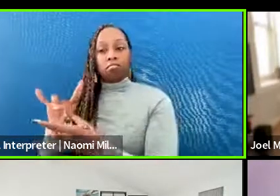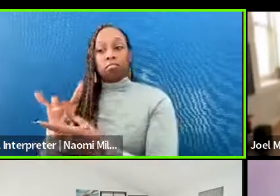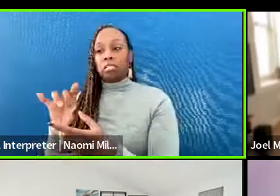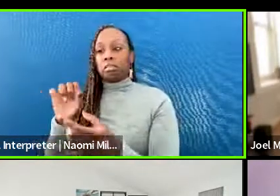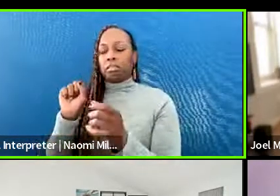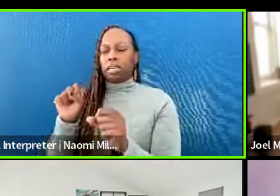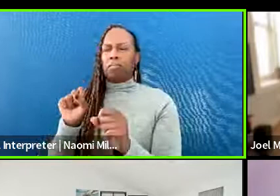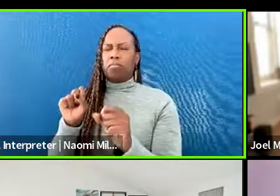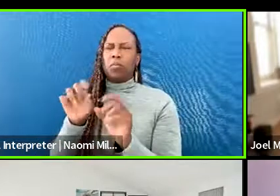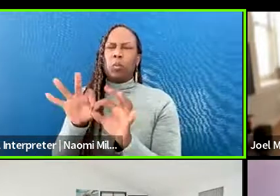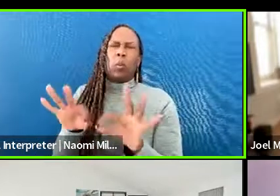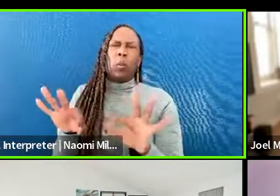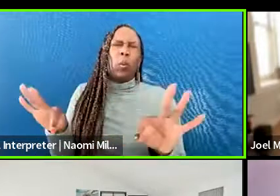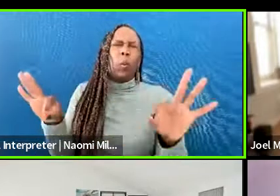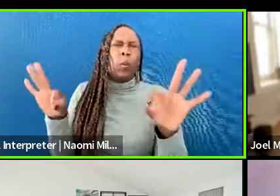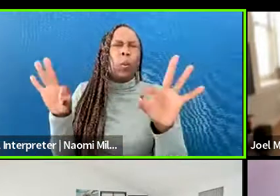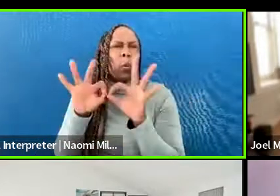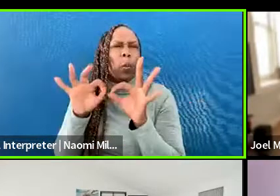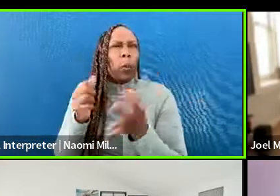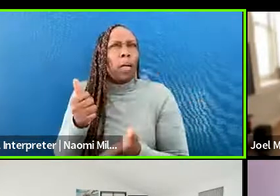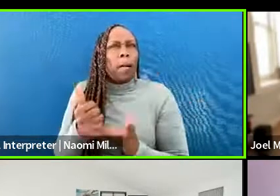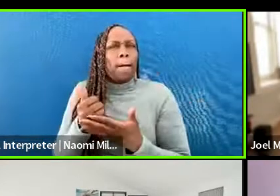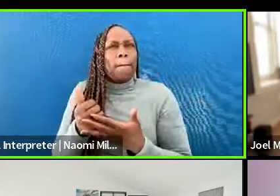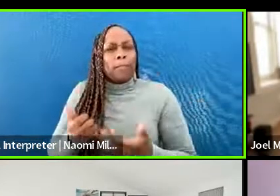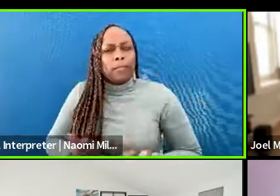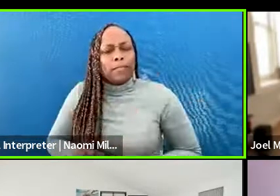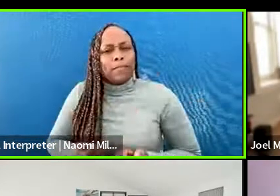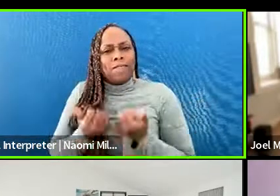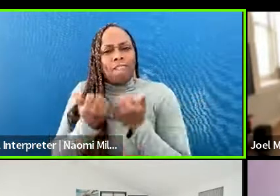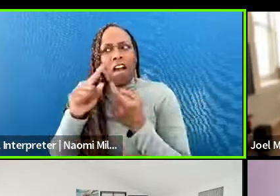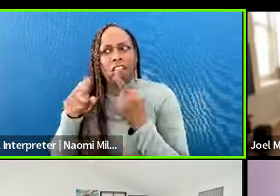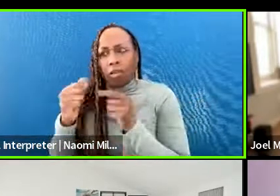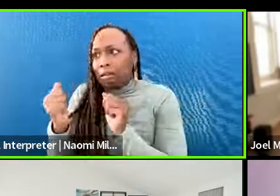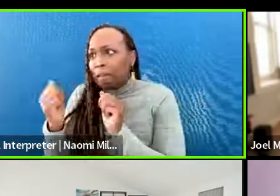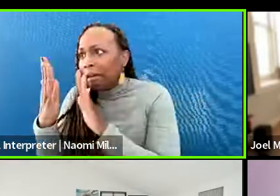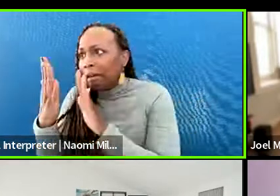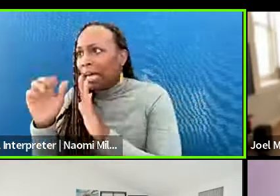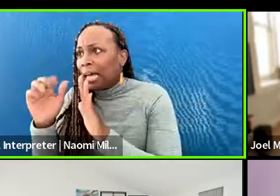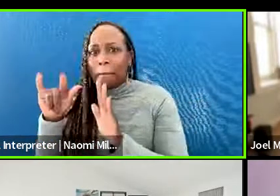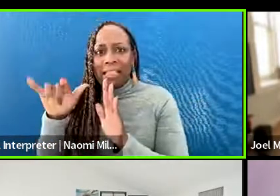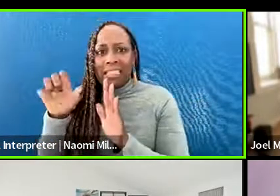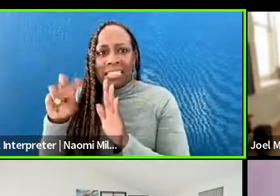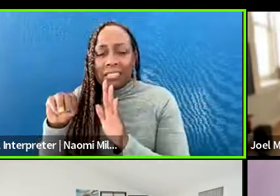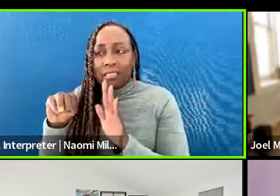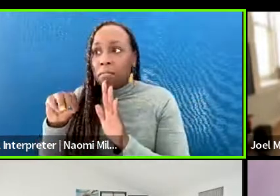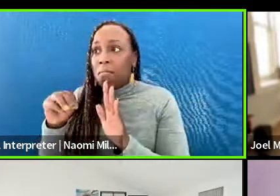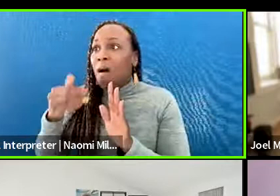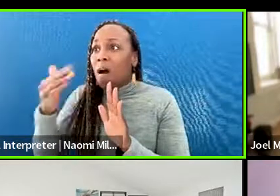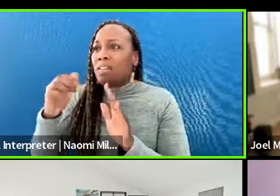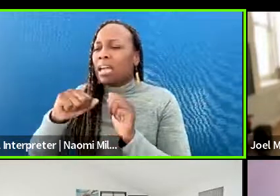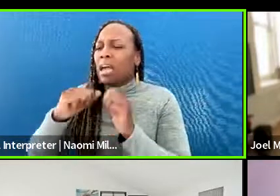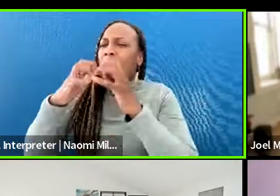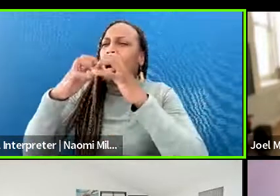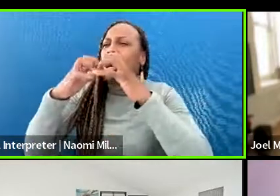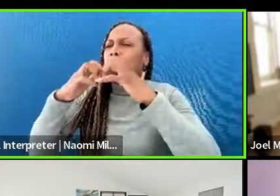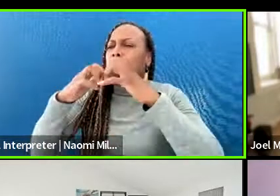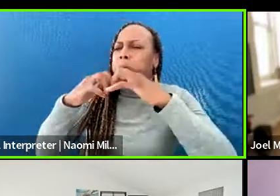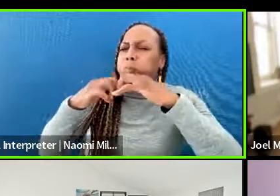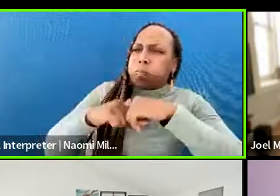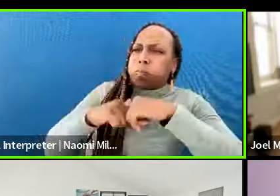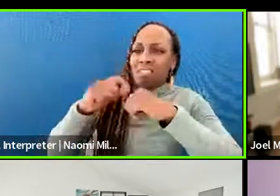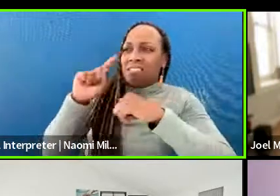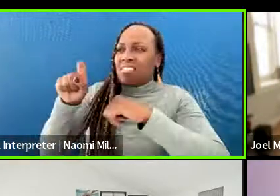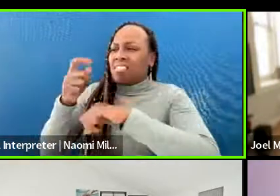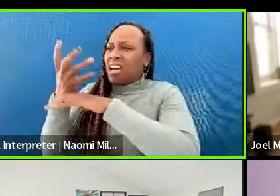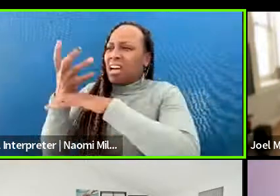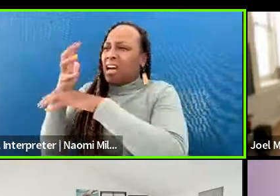so crucial to survival in the face of ableism, often and can buckle under the weight of those same